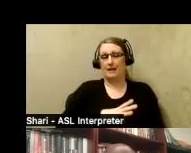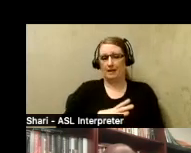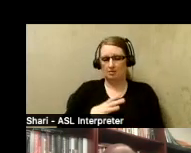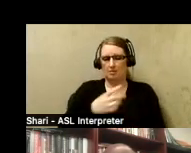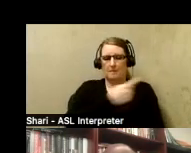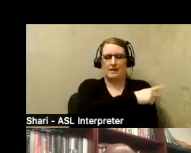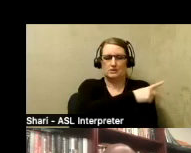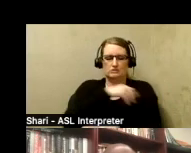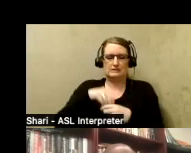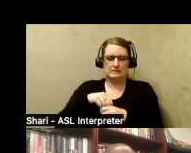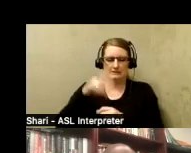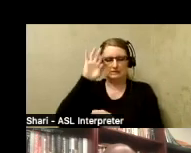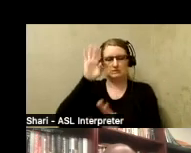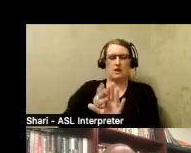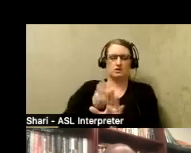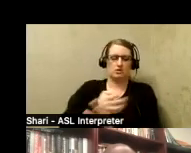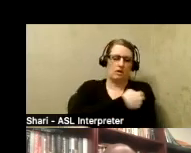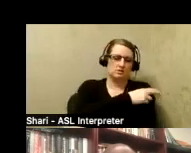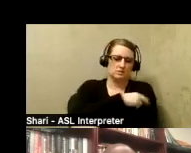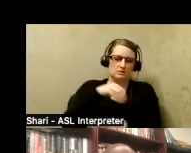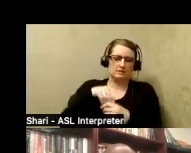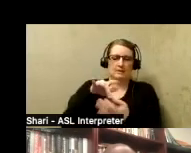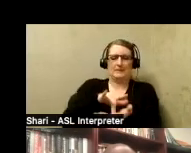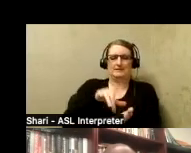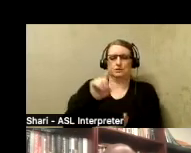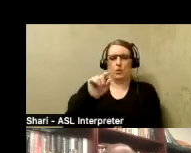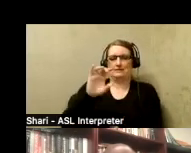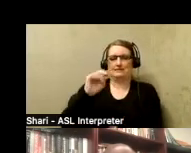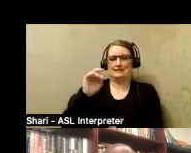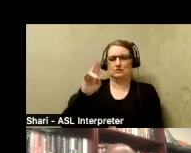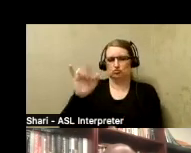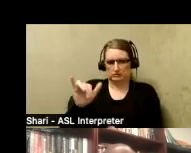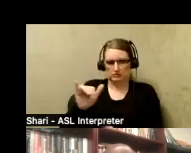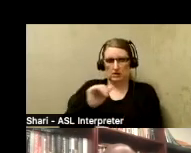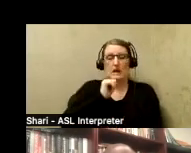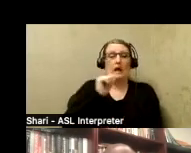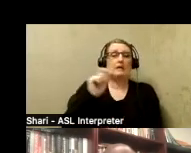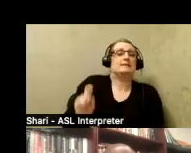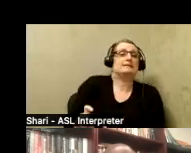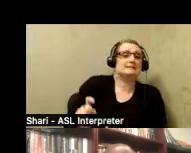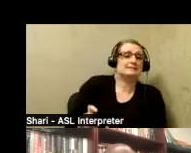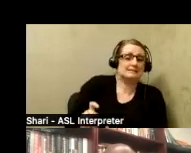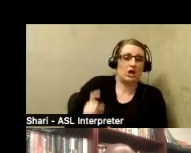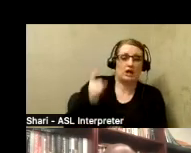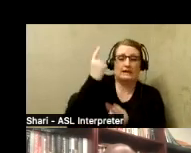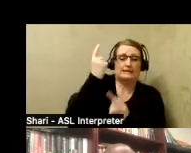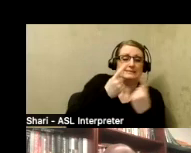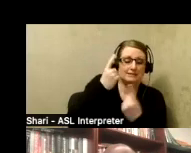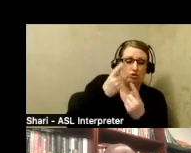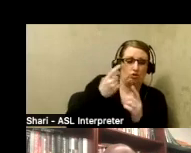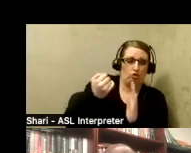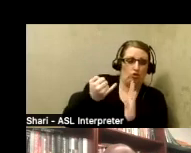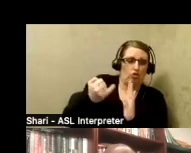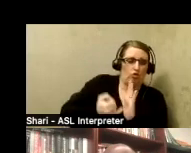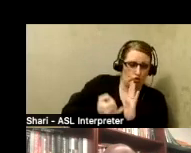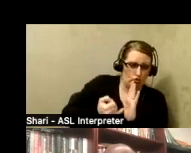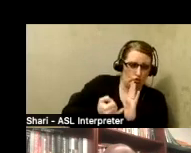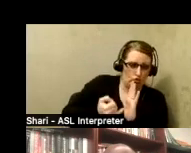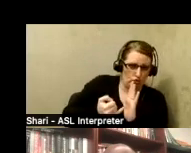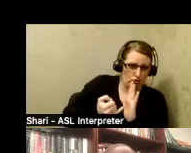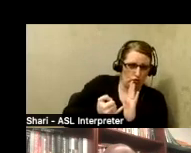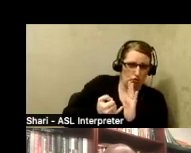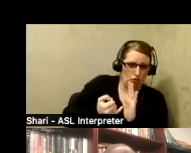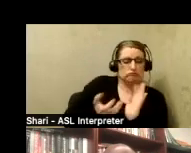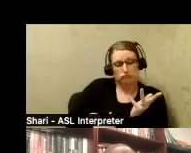psychiatric hospitals in the mid-20th century. They were not necessarily considered artworks per